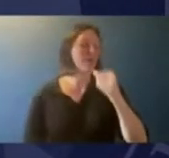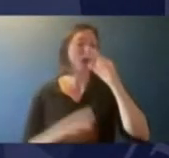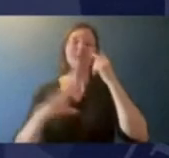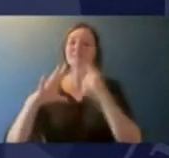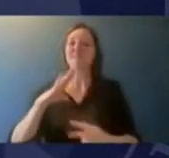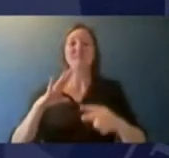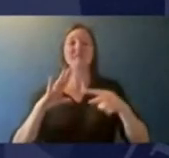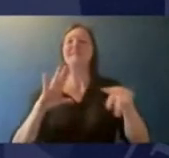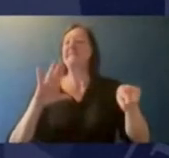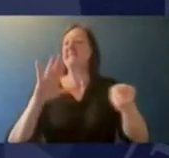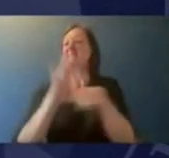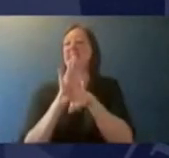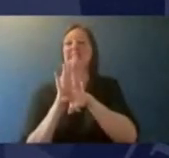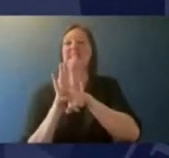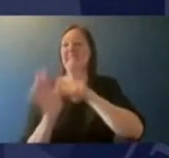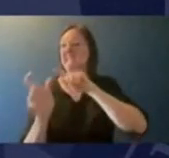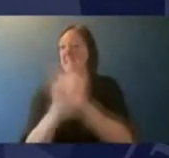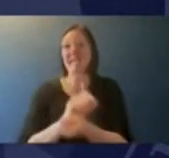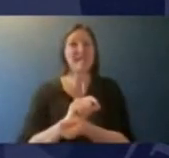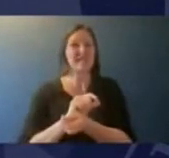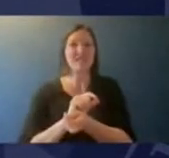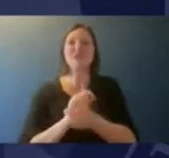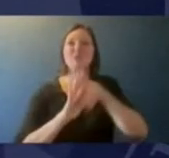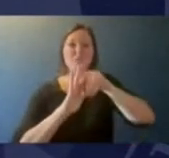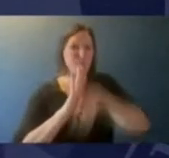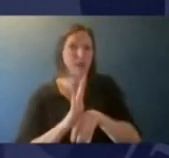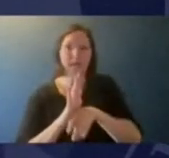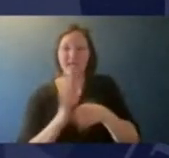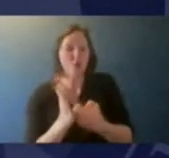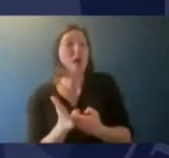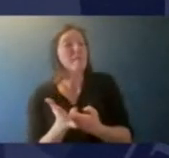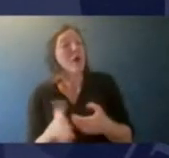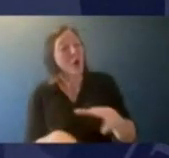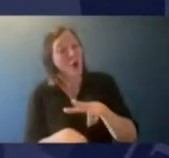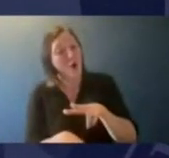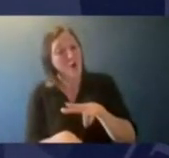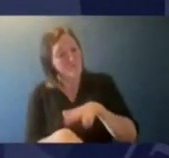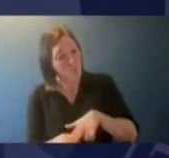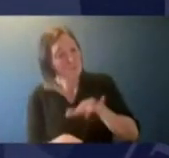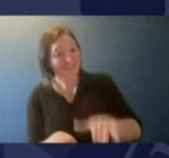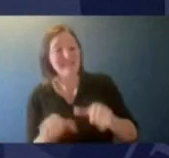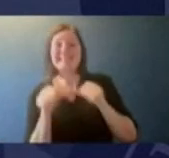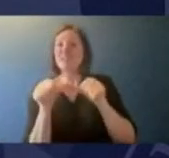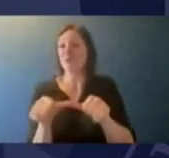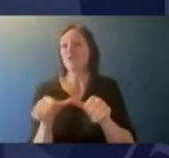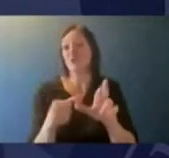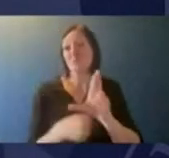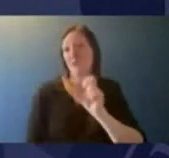the economy, although, of course, that remains a risk.